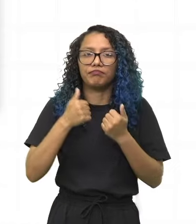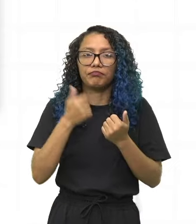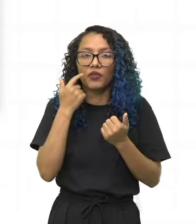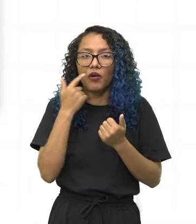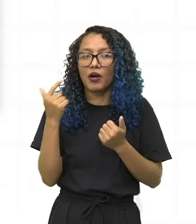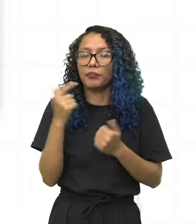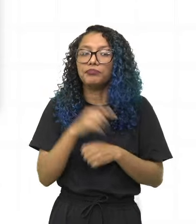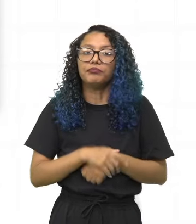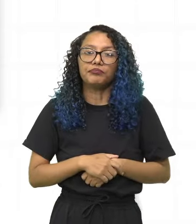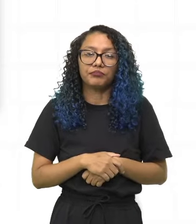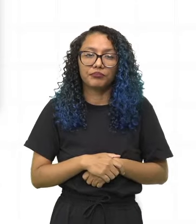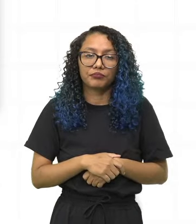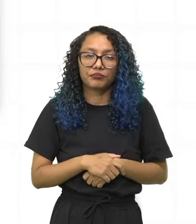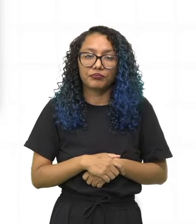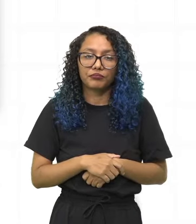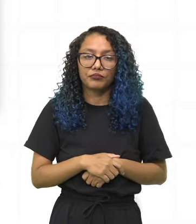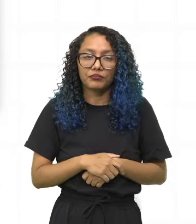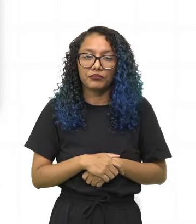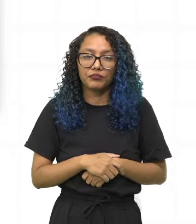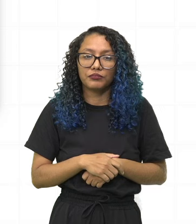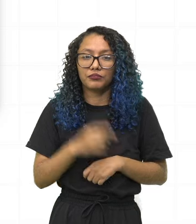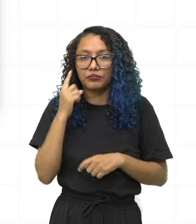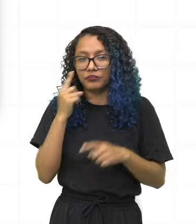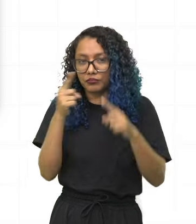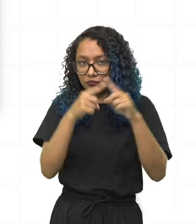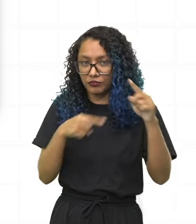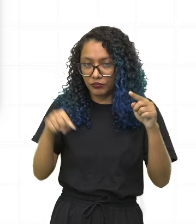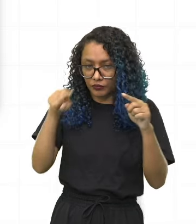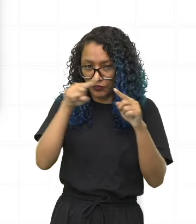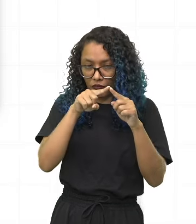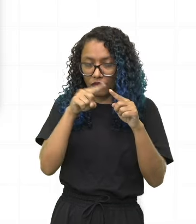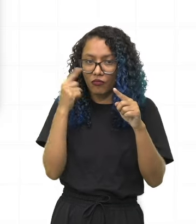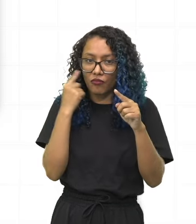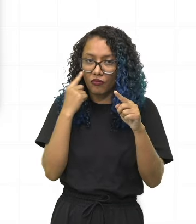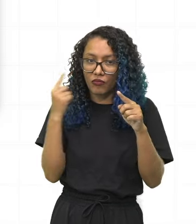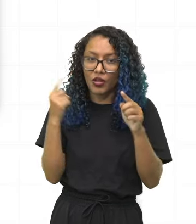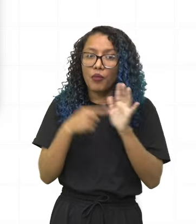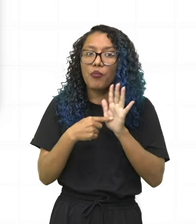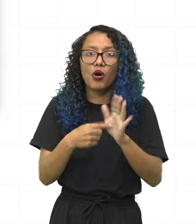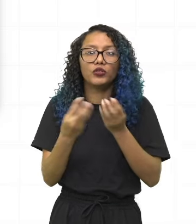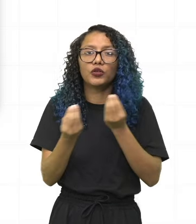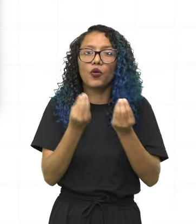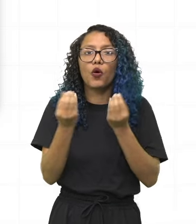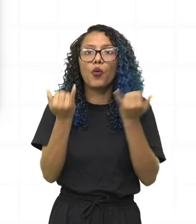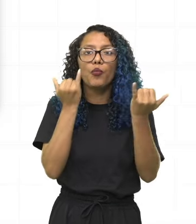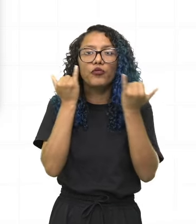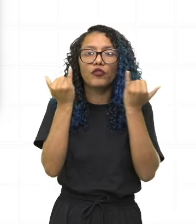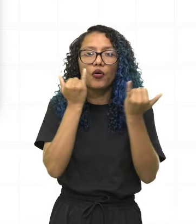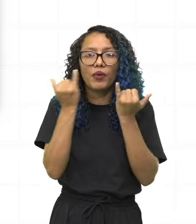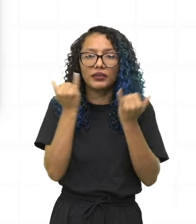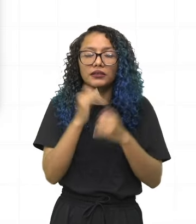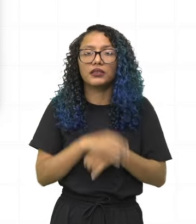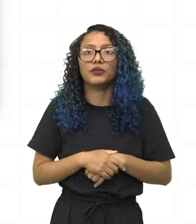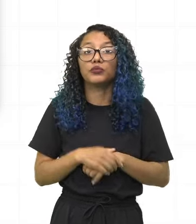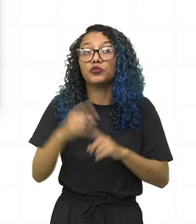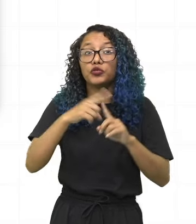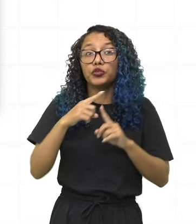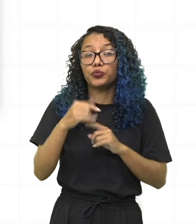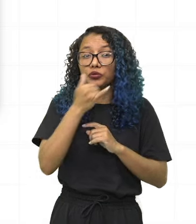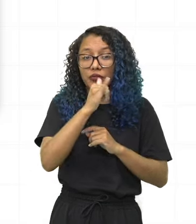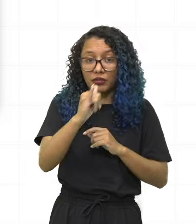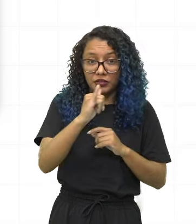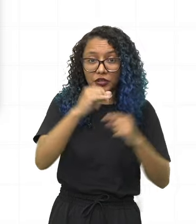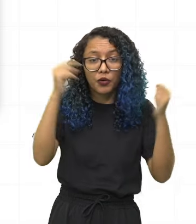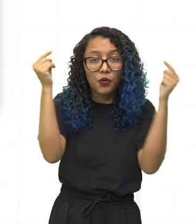In this graph, we have the energy energy energy per fonte in Brazil. Remember